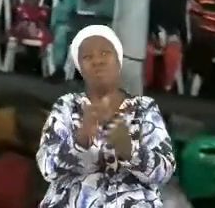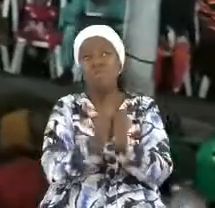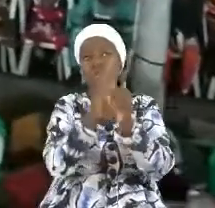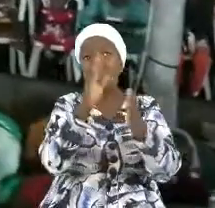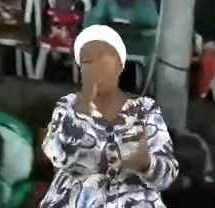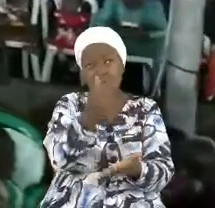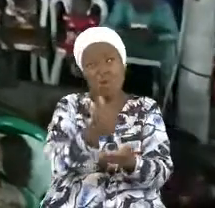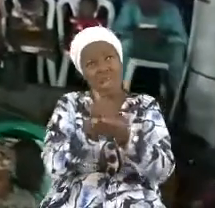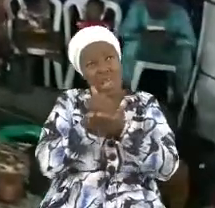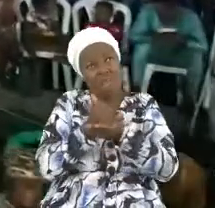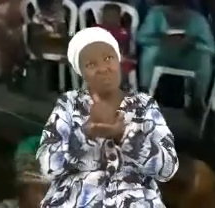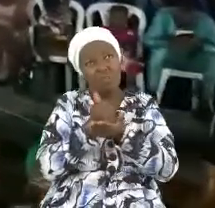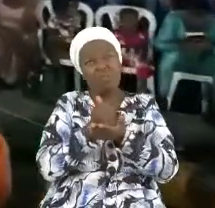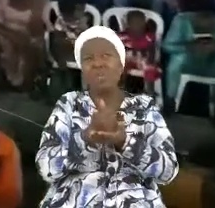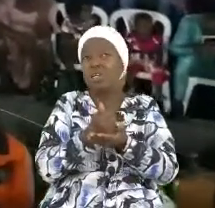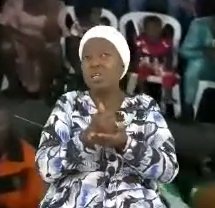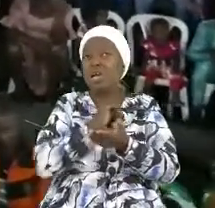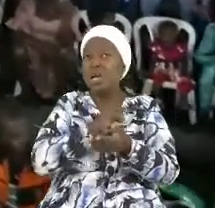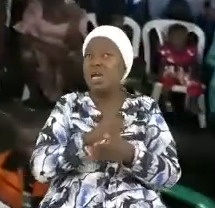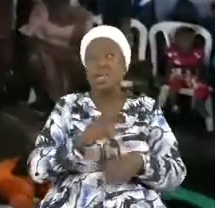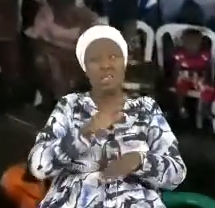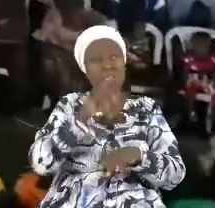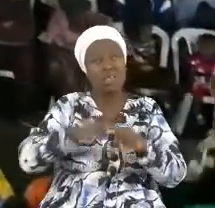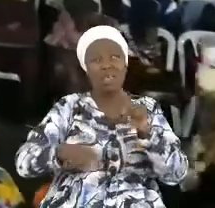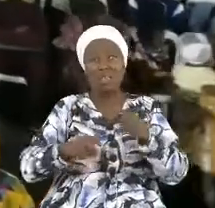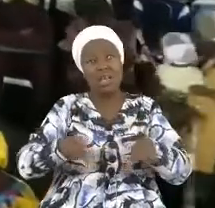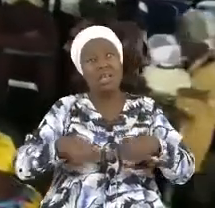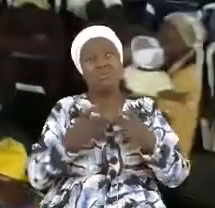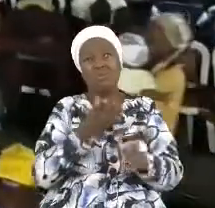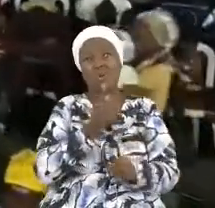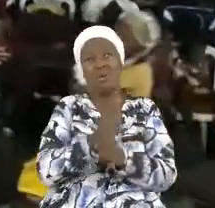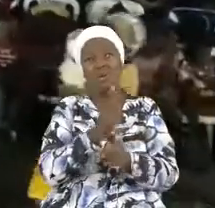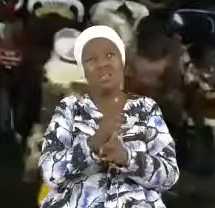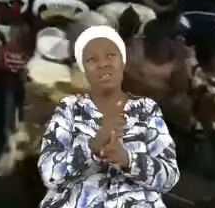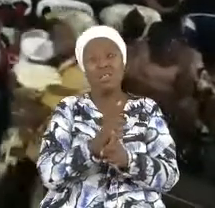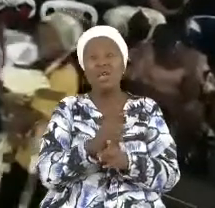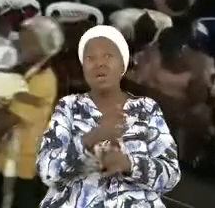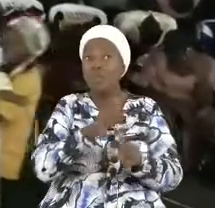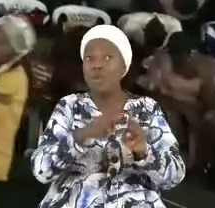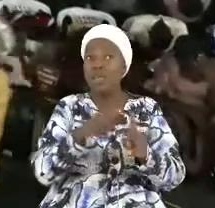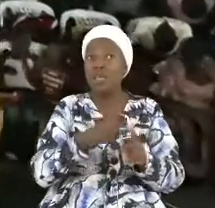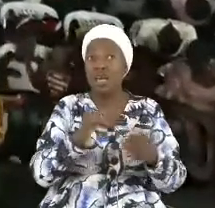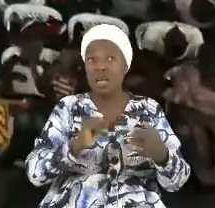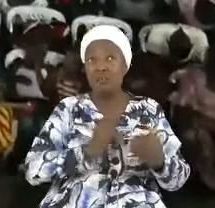right tonight. I want to have redemption,